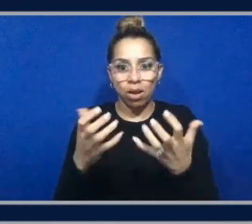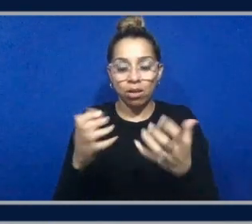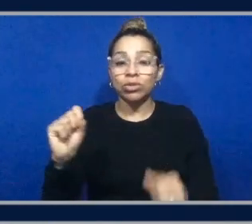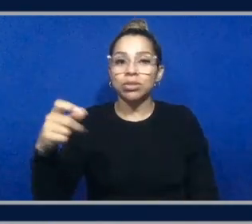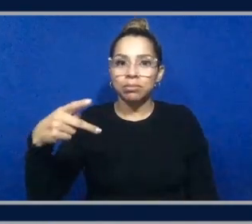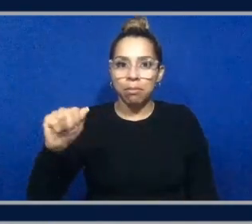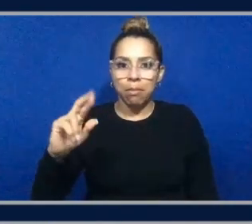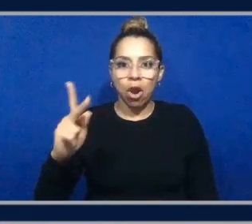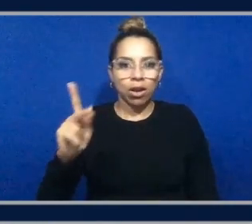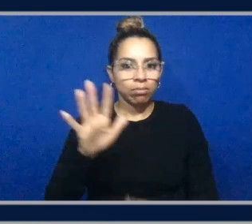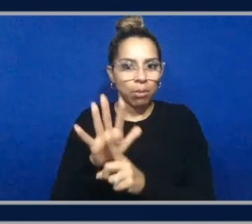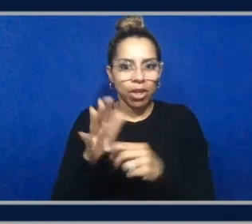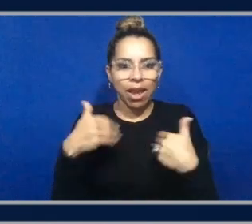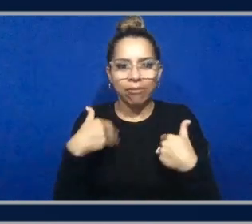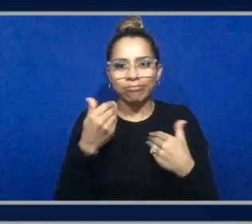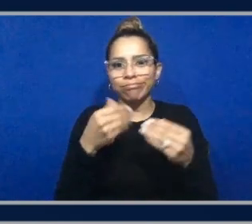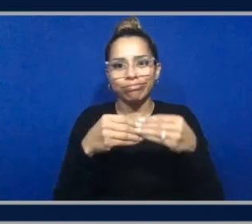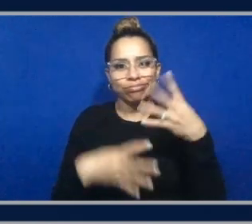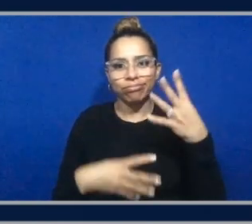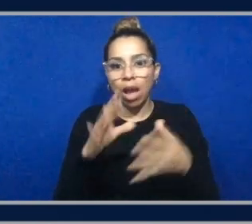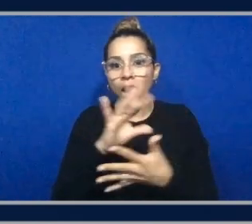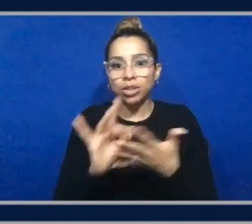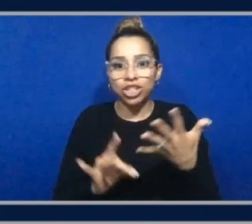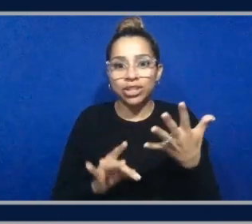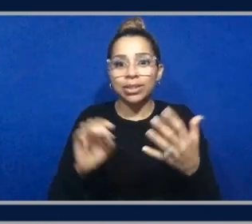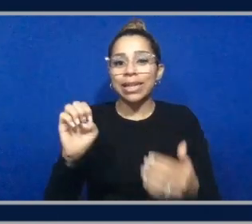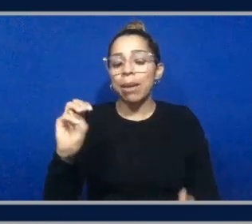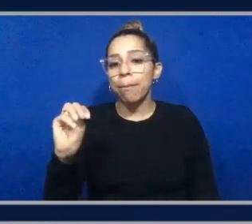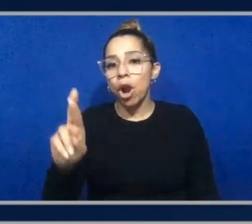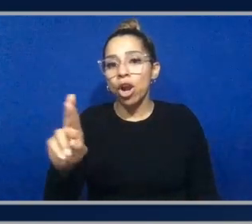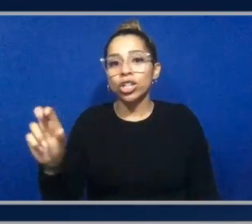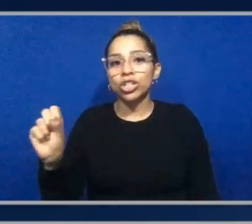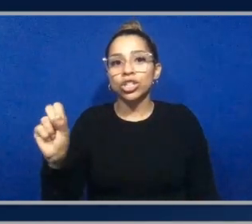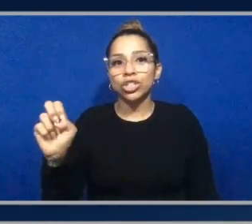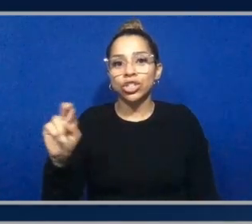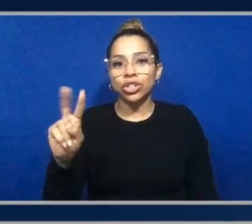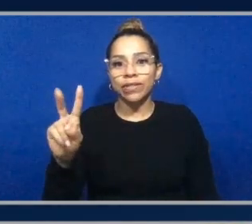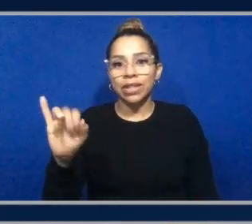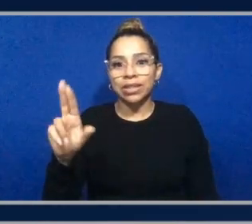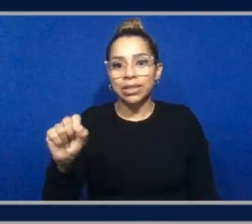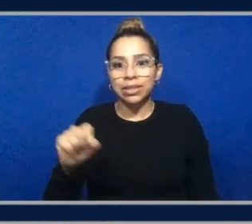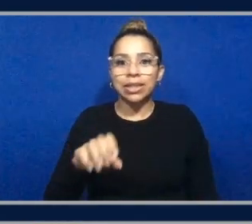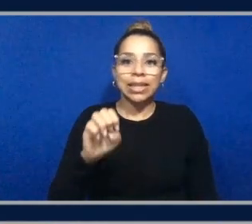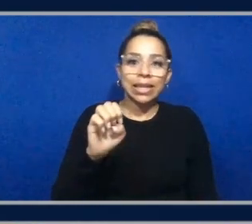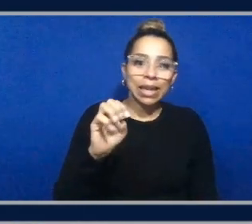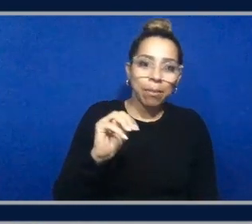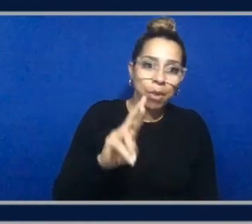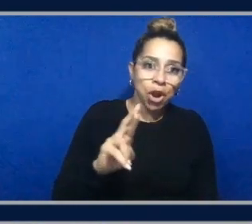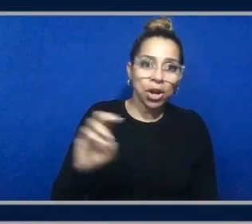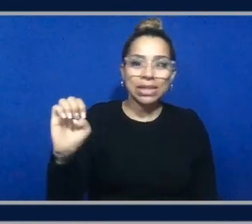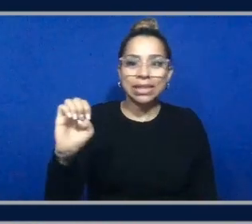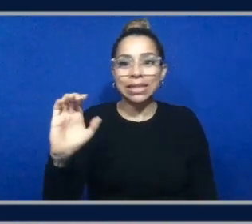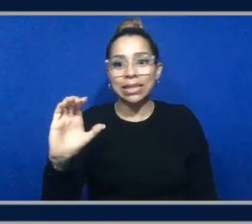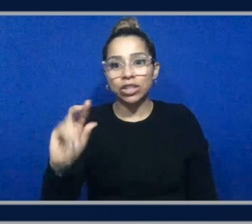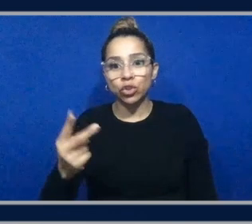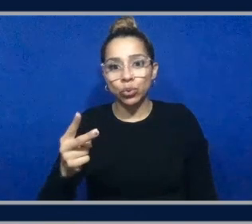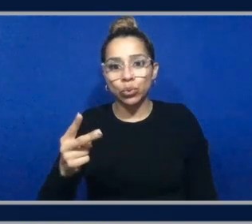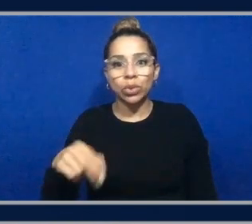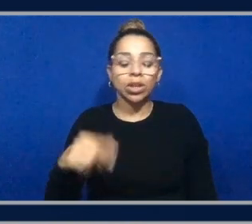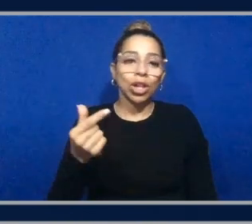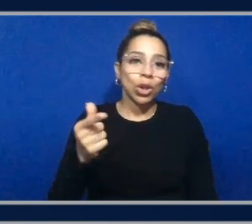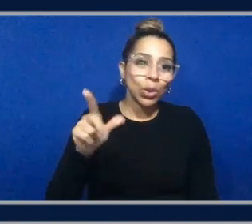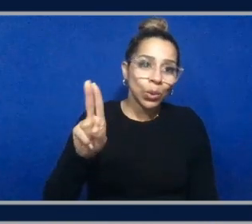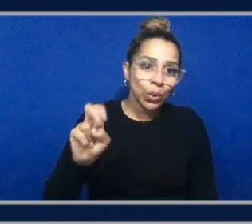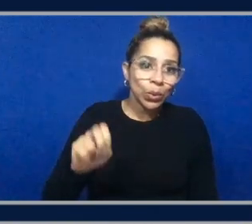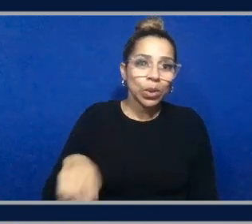EMR serverless, you've got EMR on EC2, you have Glue serverless. Mm-hmm. All of those Spark engines you can